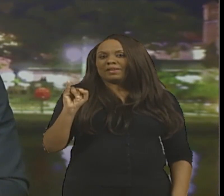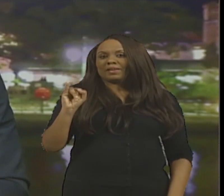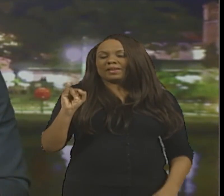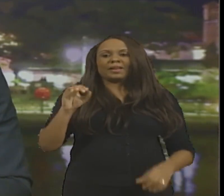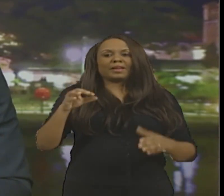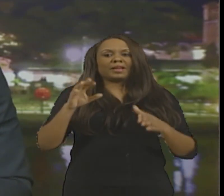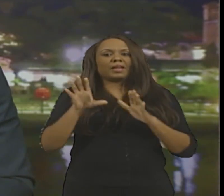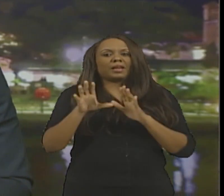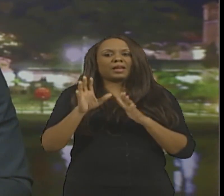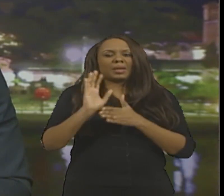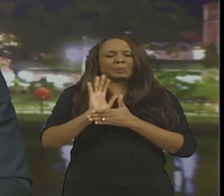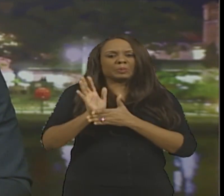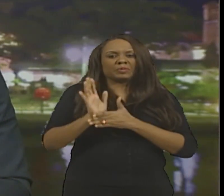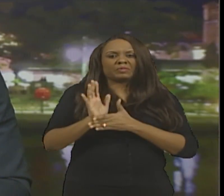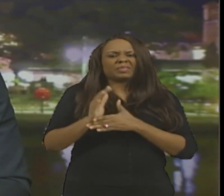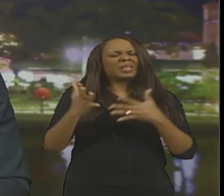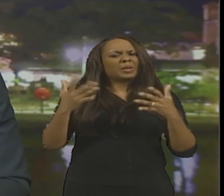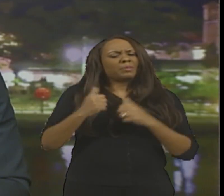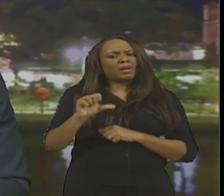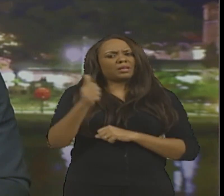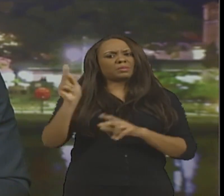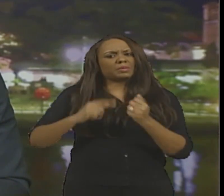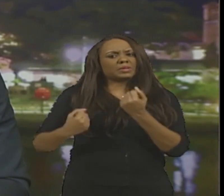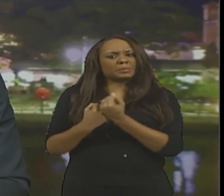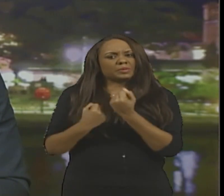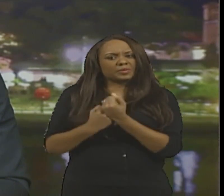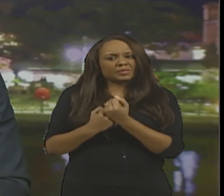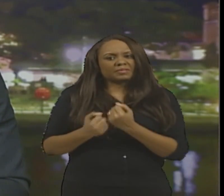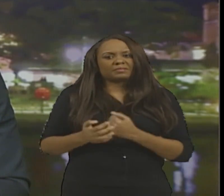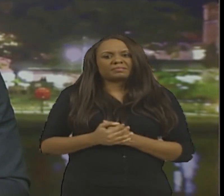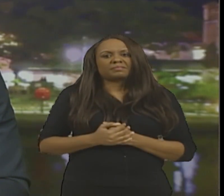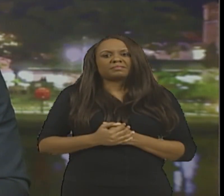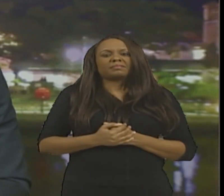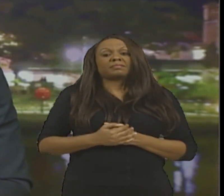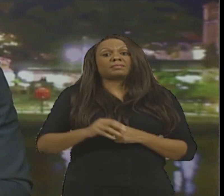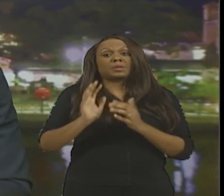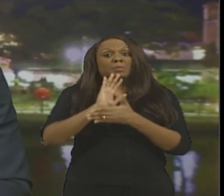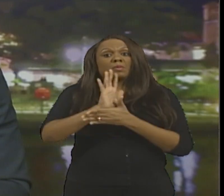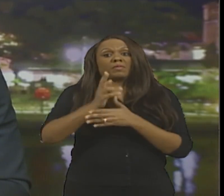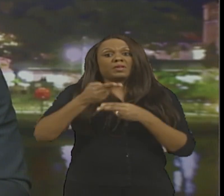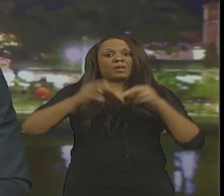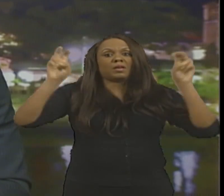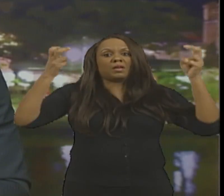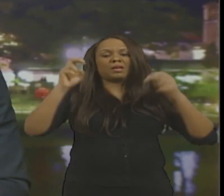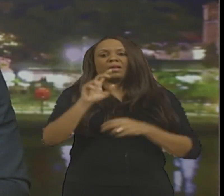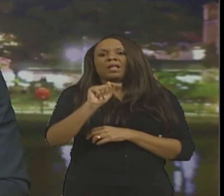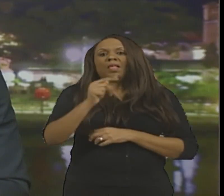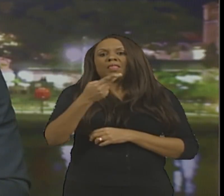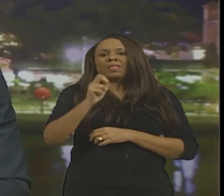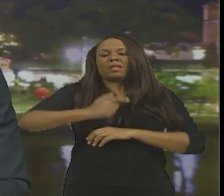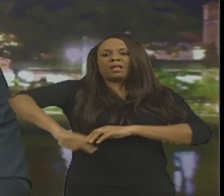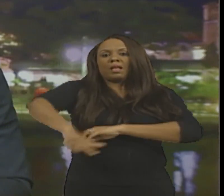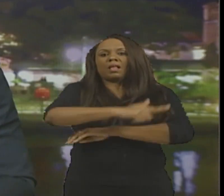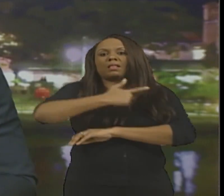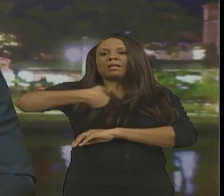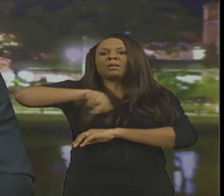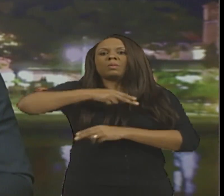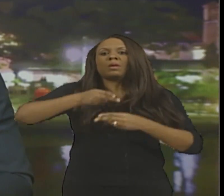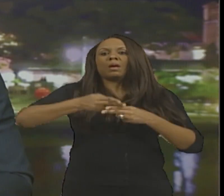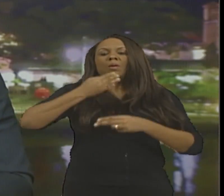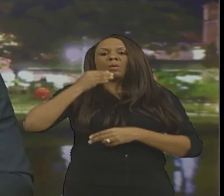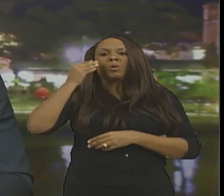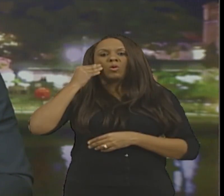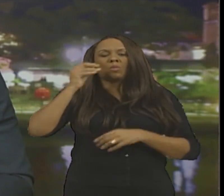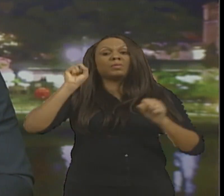the industry. Stockton Miller's plea came as he announced The Land We Call Home will be available for public viewing on January